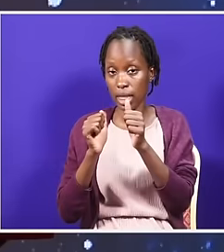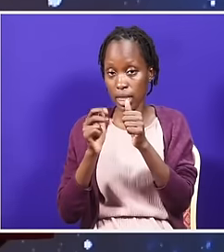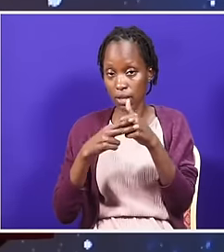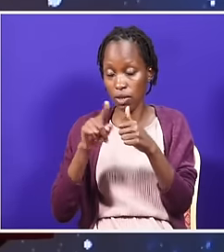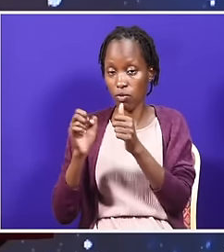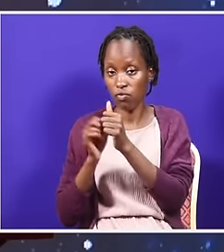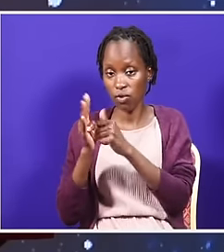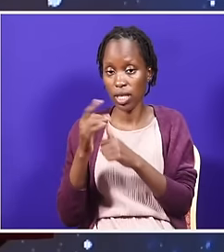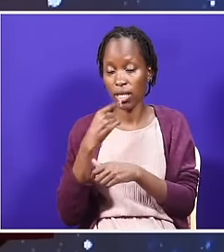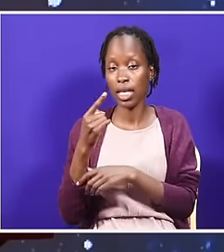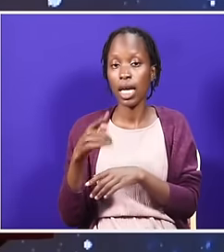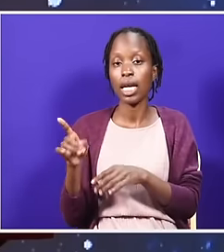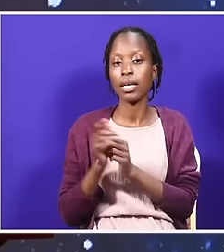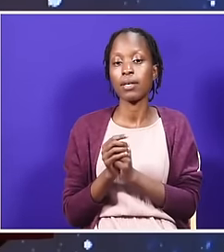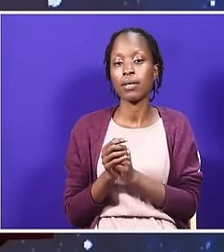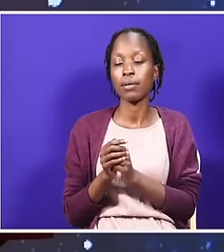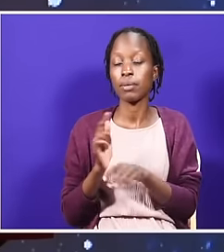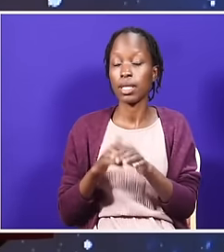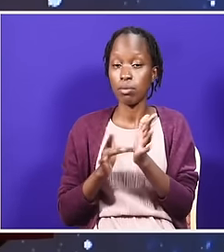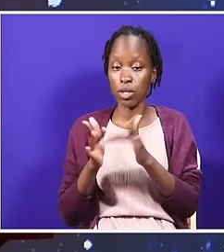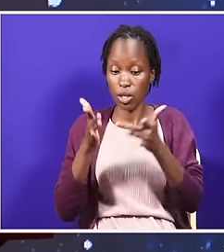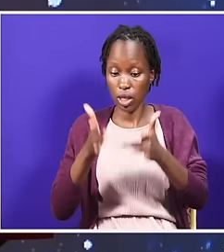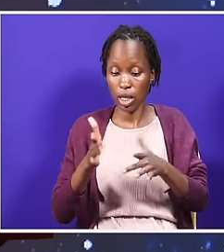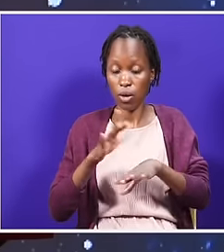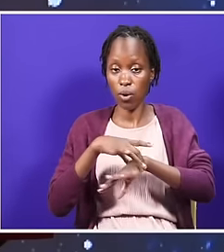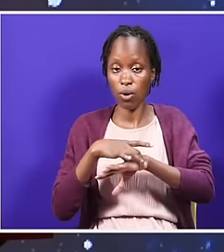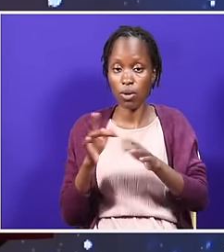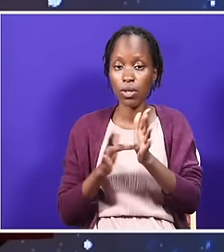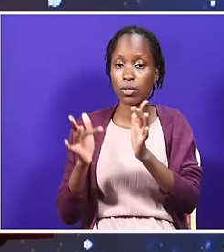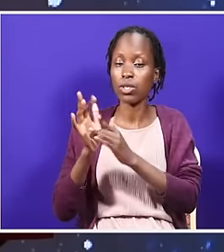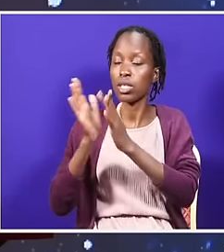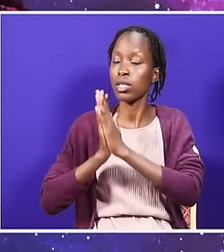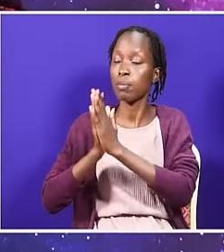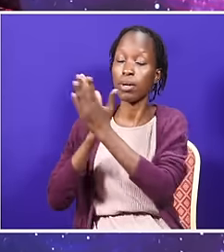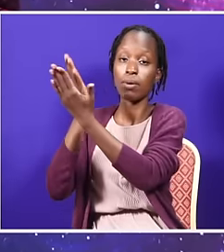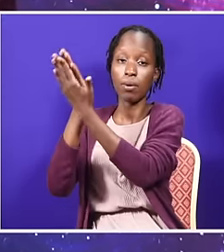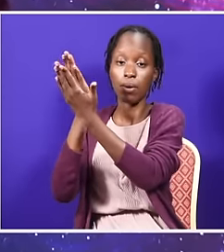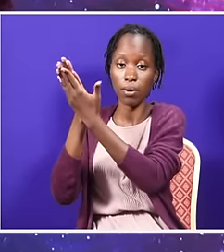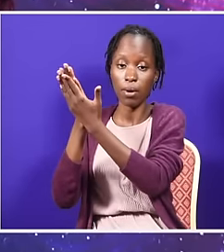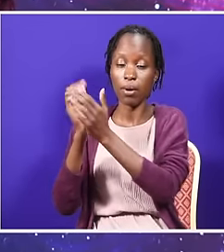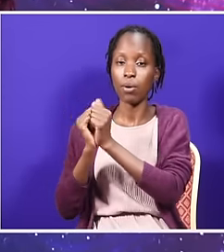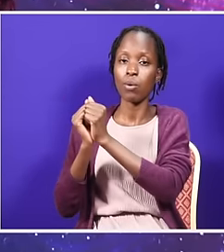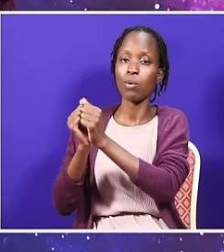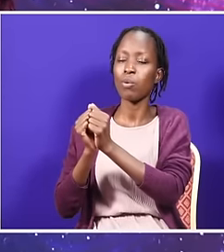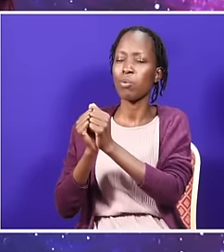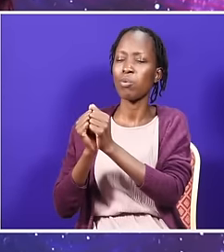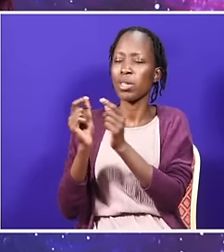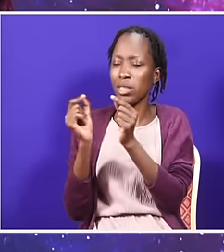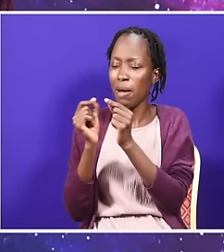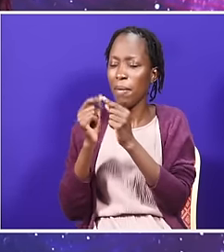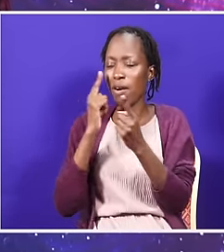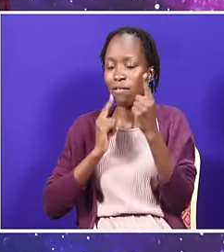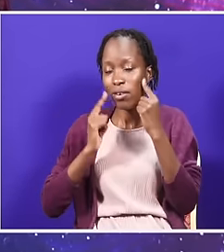14, during the days of Jesus' life on earth, he offered up prayers and petitions with fervent cries and